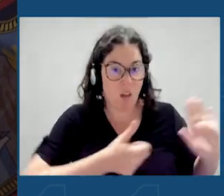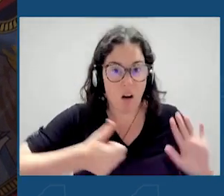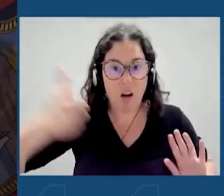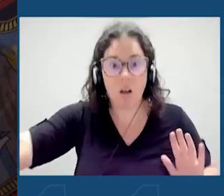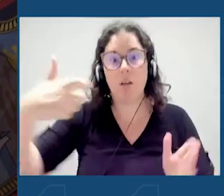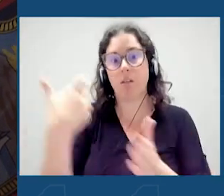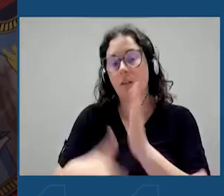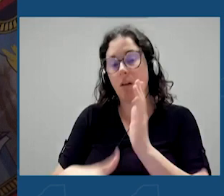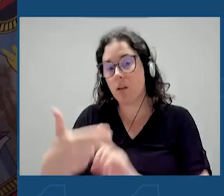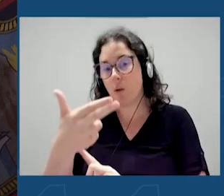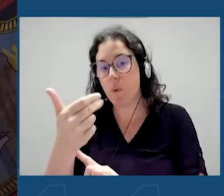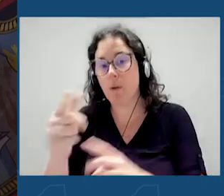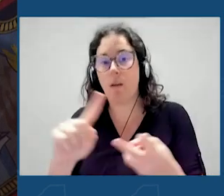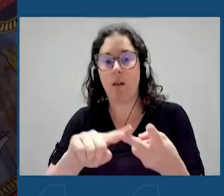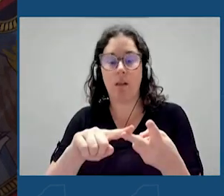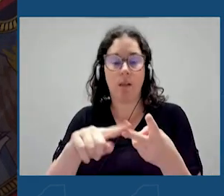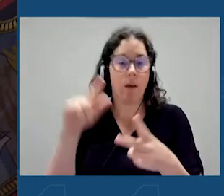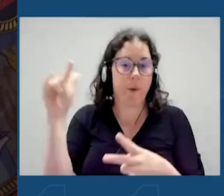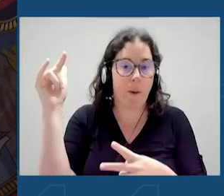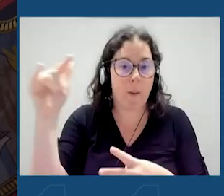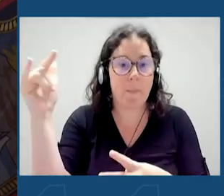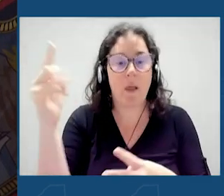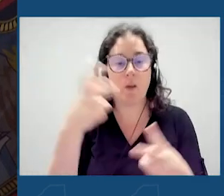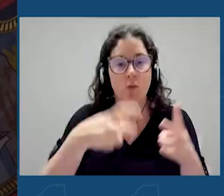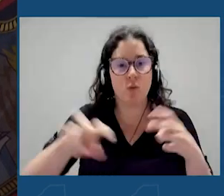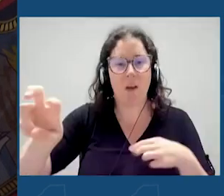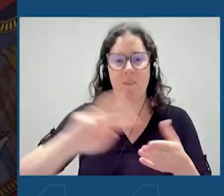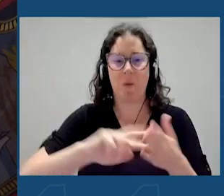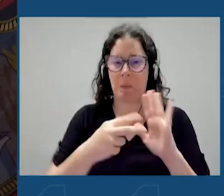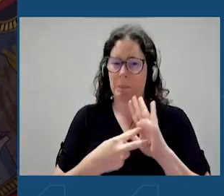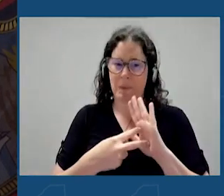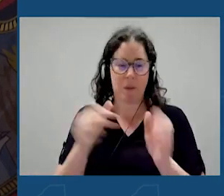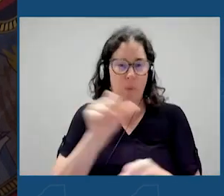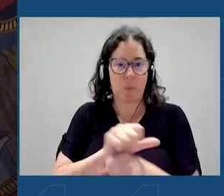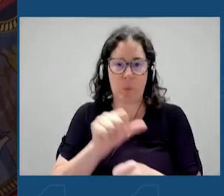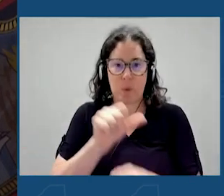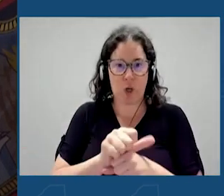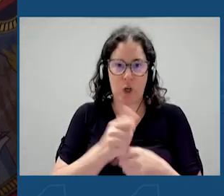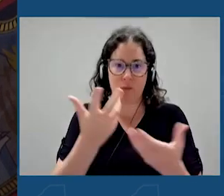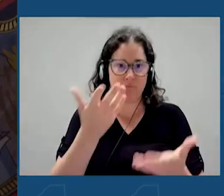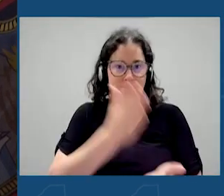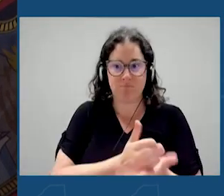hotels and airplanes and travel. It means time away from work.